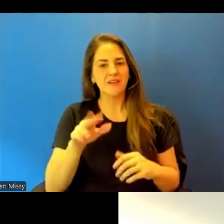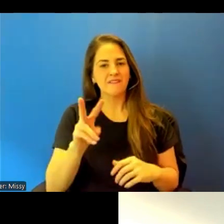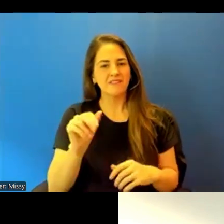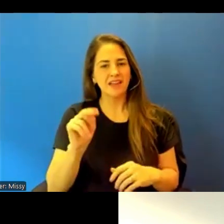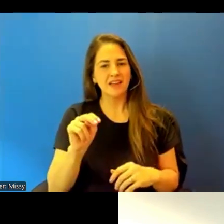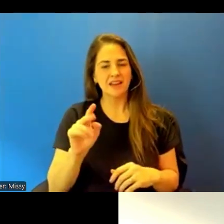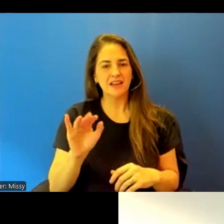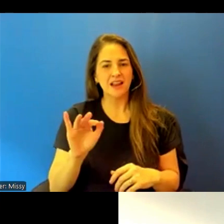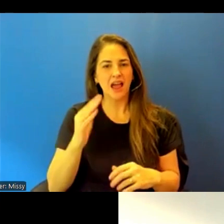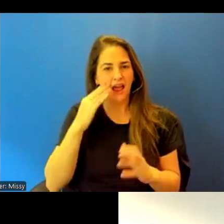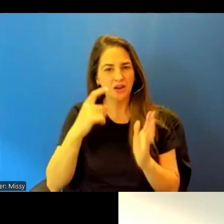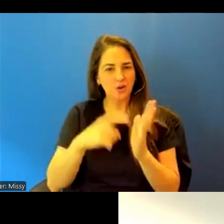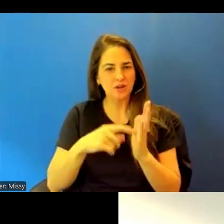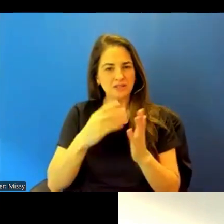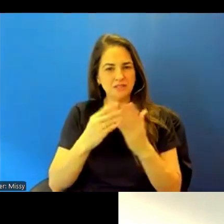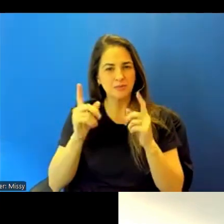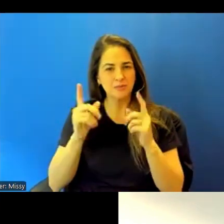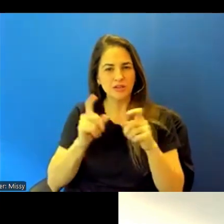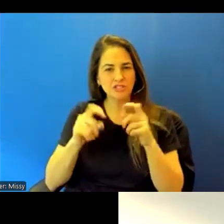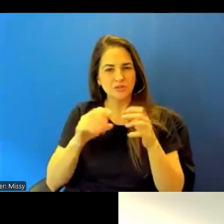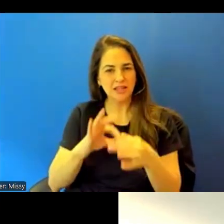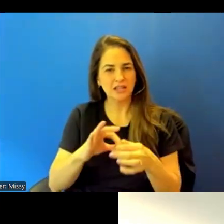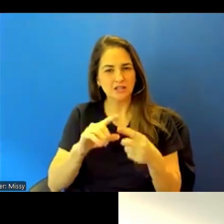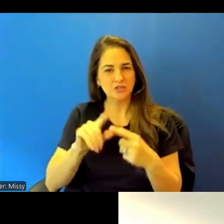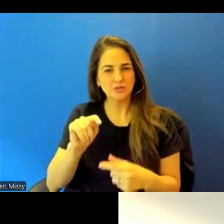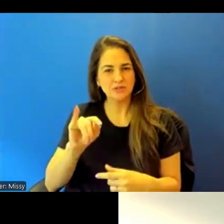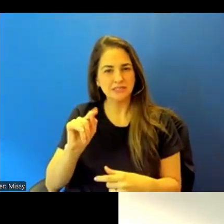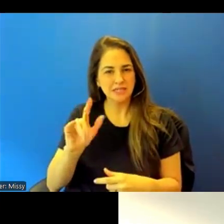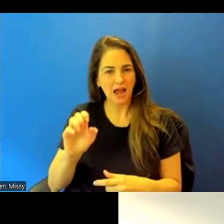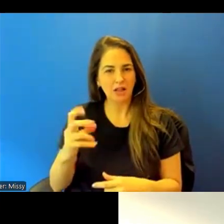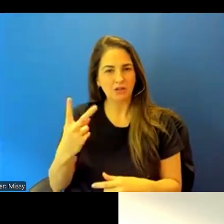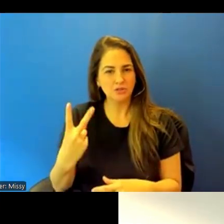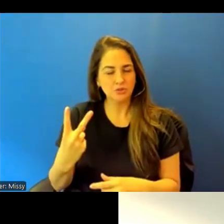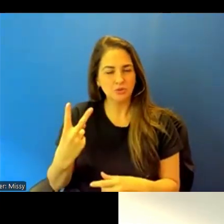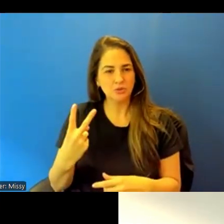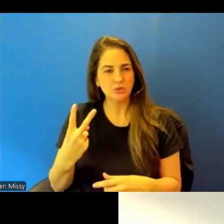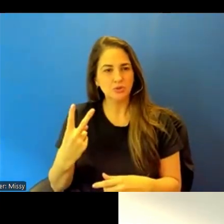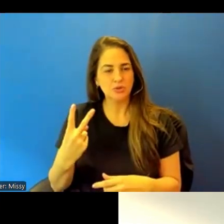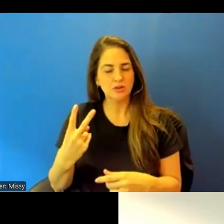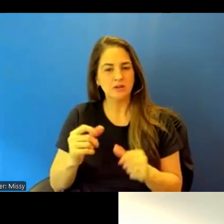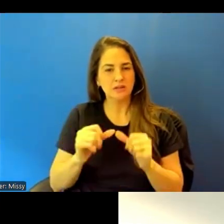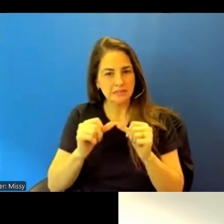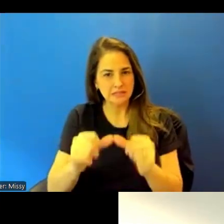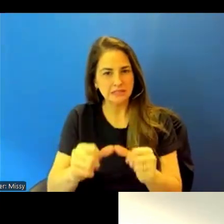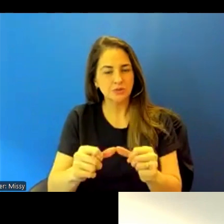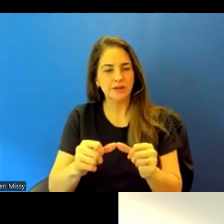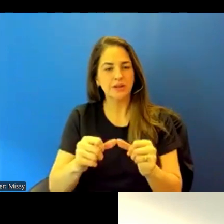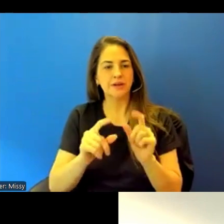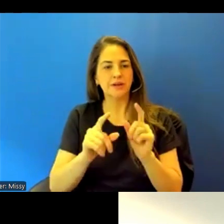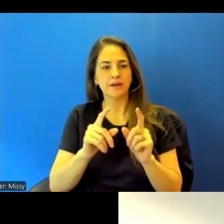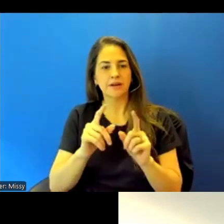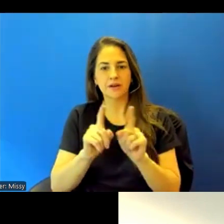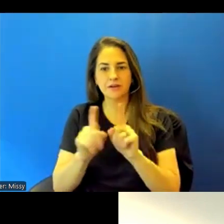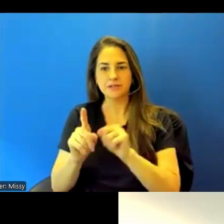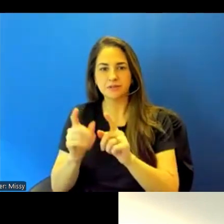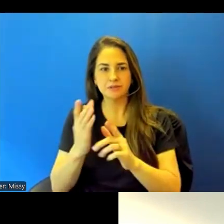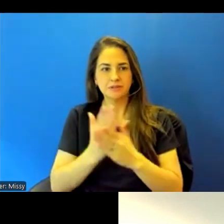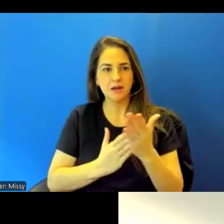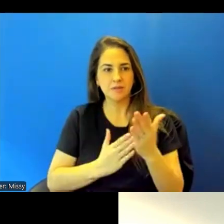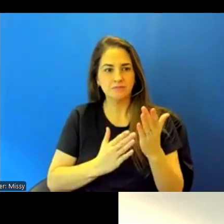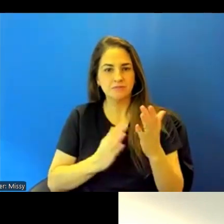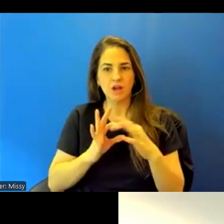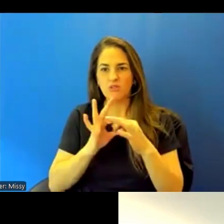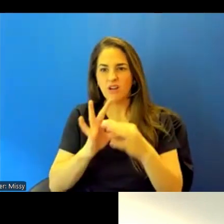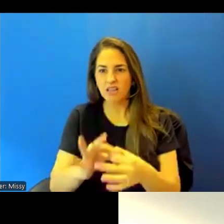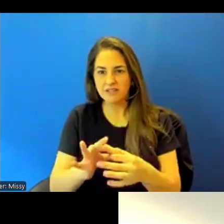Van, I noticed there were some questions about Title II continuing and also some relevance